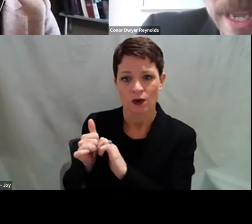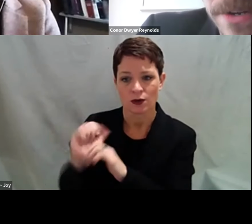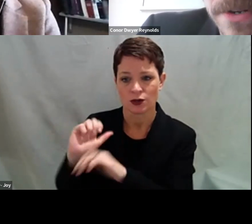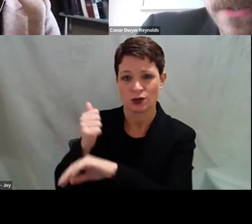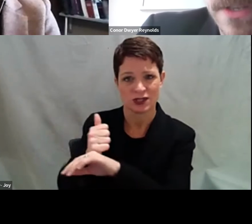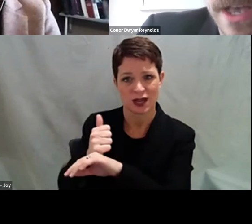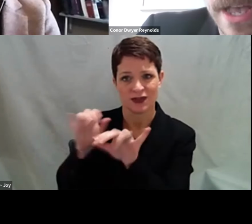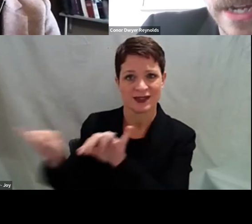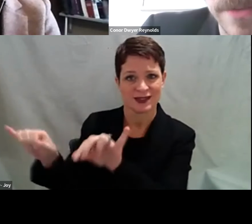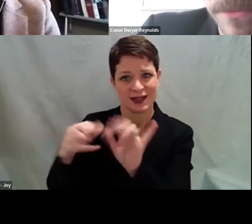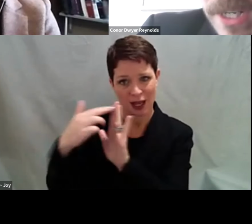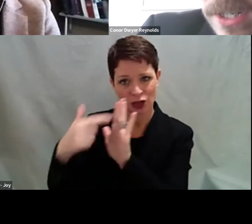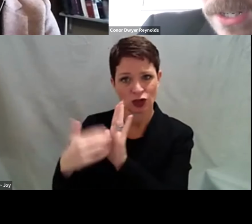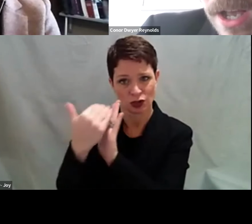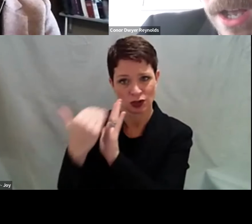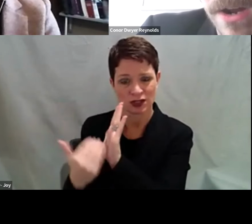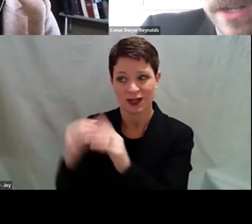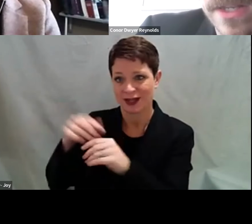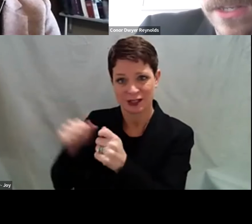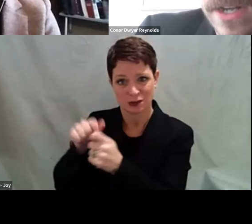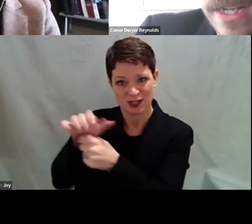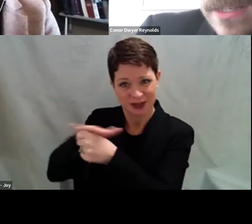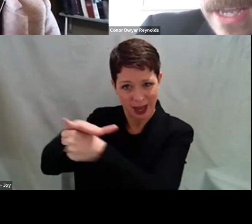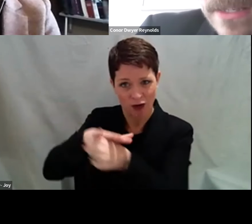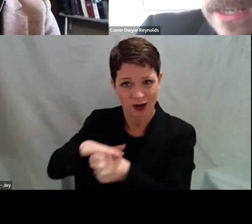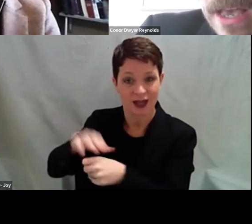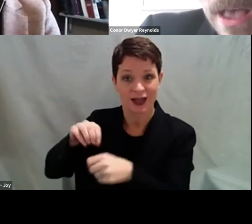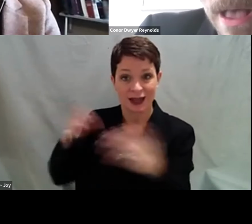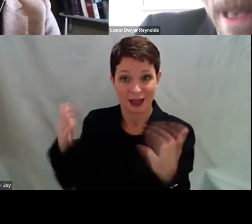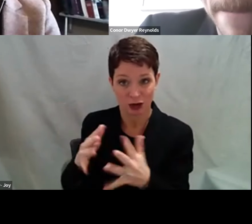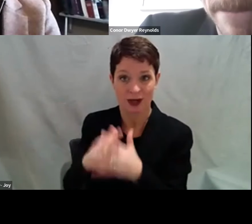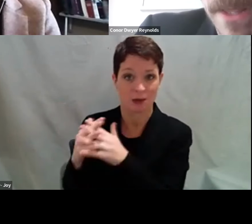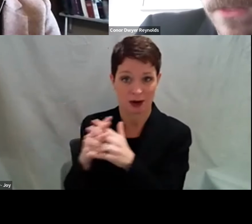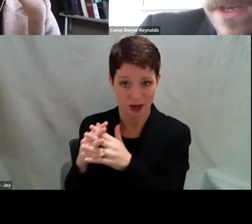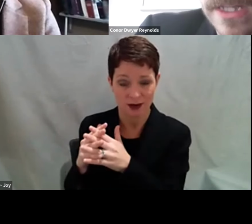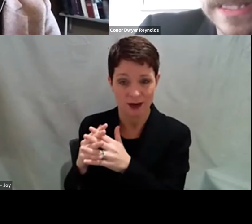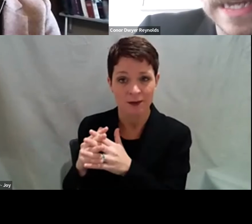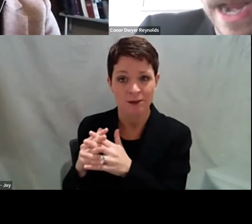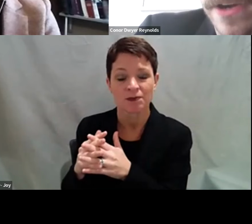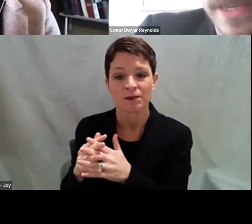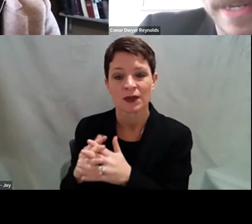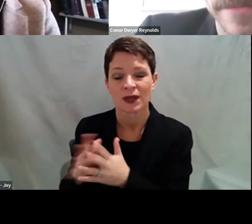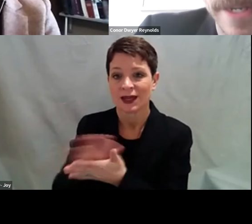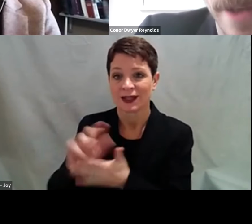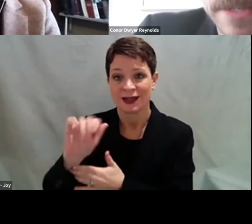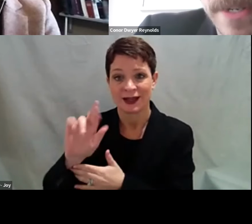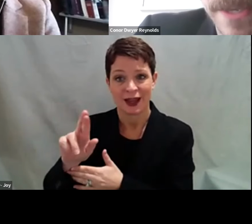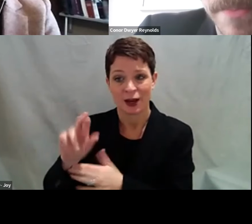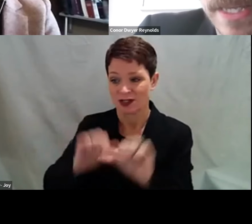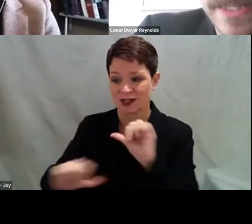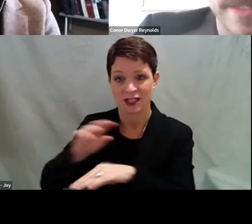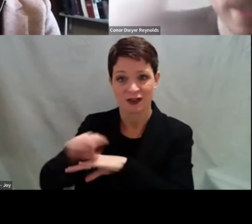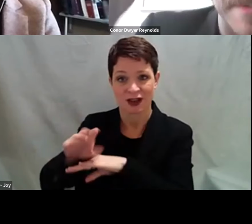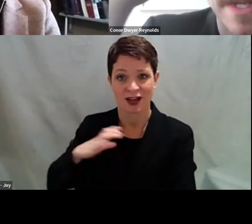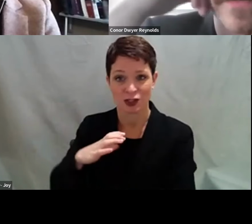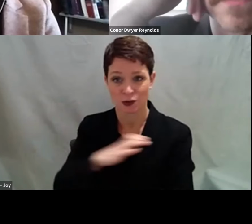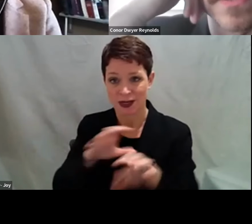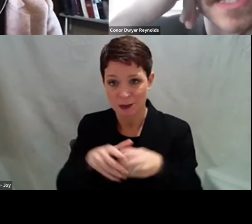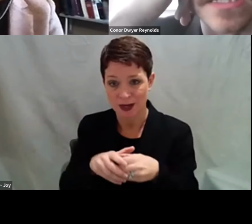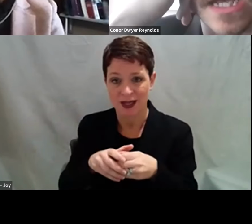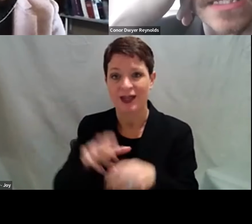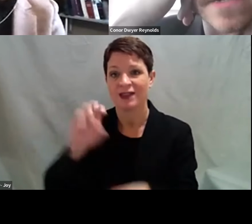these standards in a given region in the United States, the Clean Air Scientific Advisory Committee, that's a